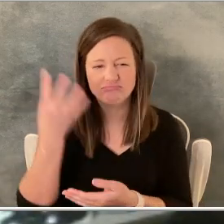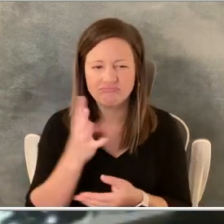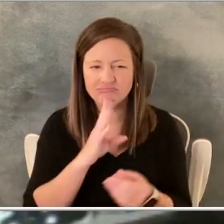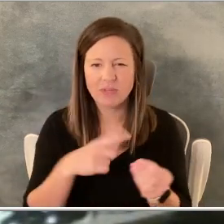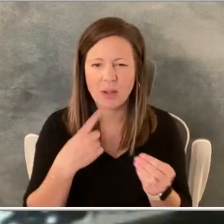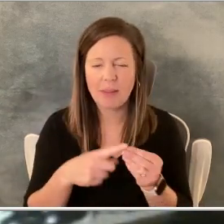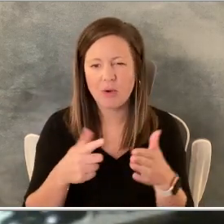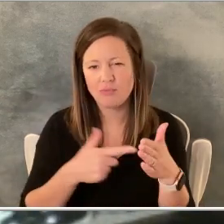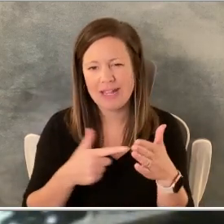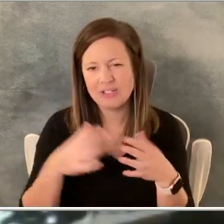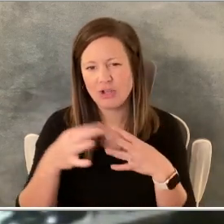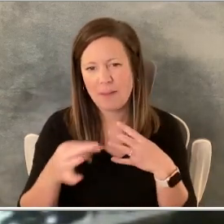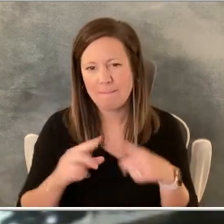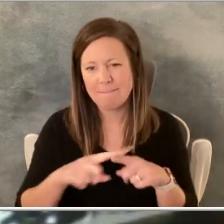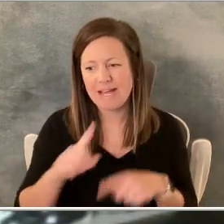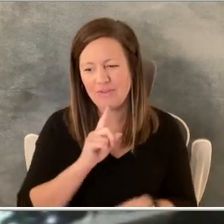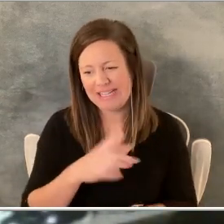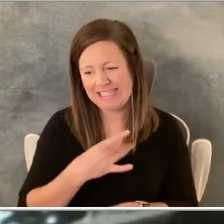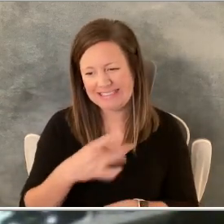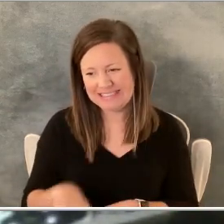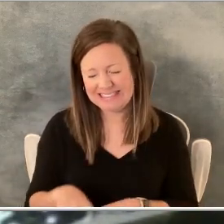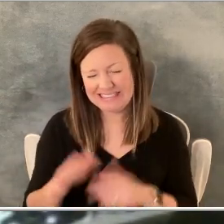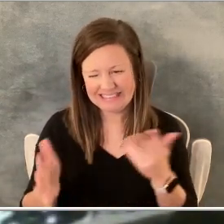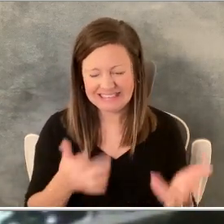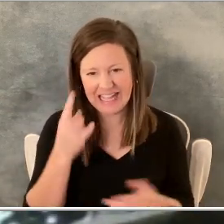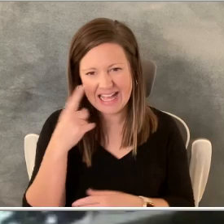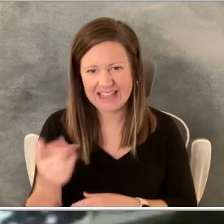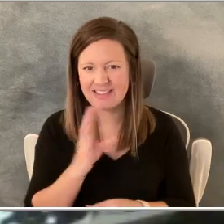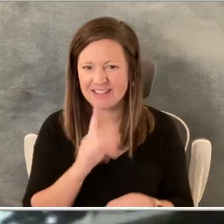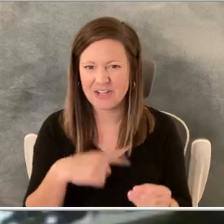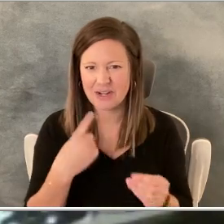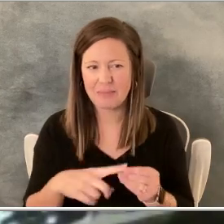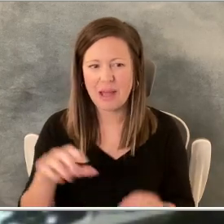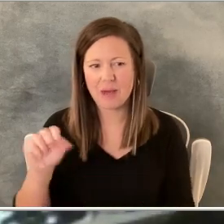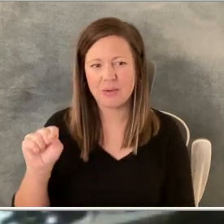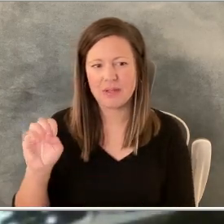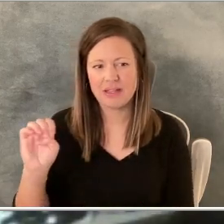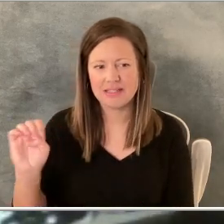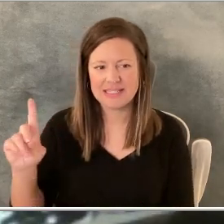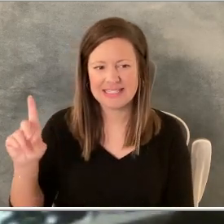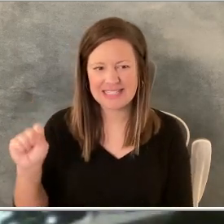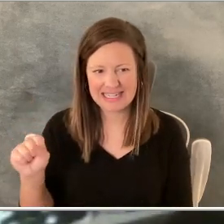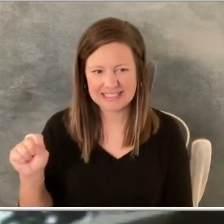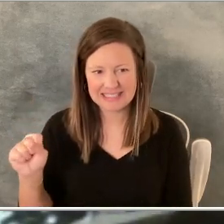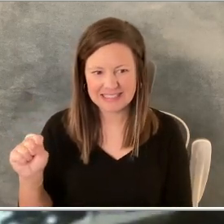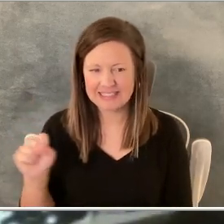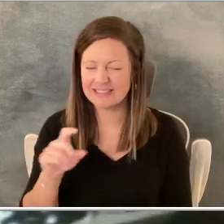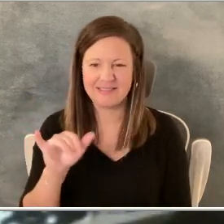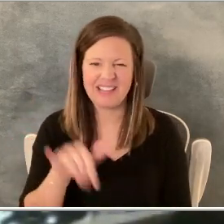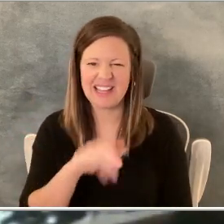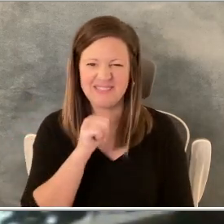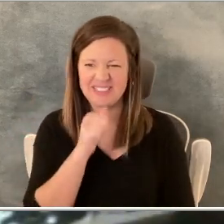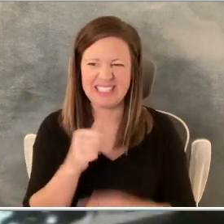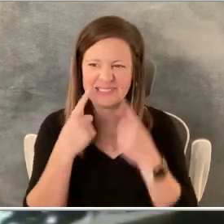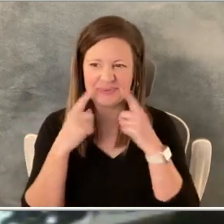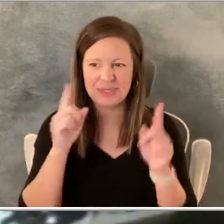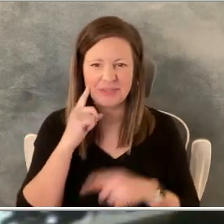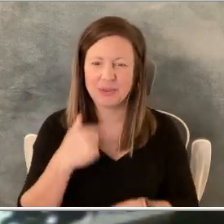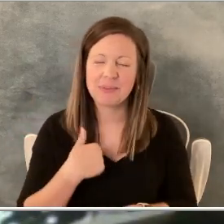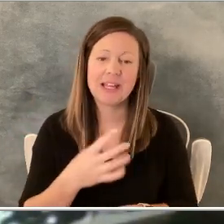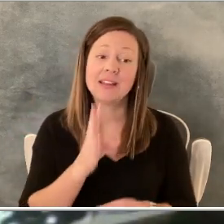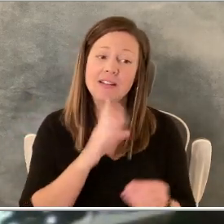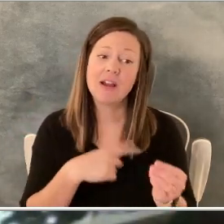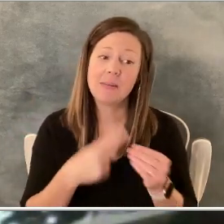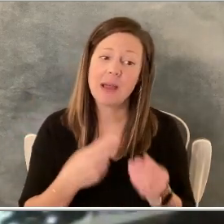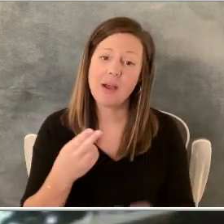I didn't like any of those. I think they talked about the seeds, that kind of thing. That just didn't work for me. When he talked to me about